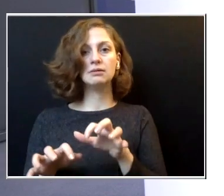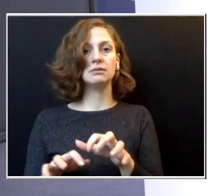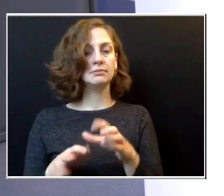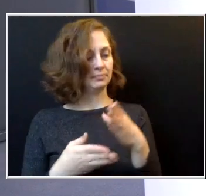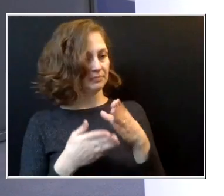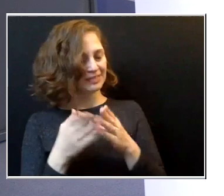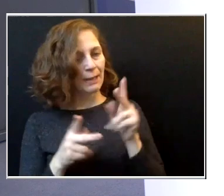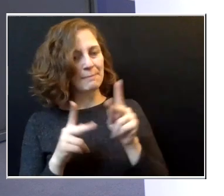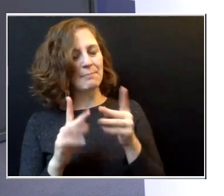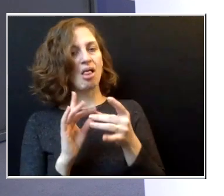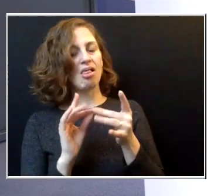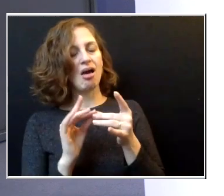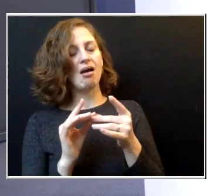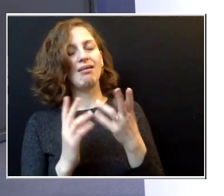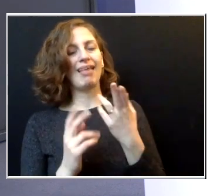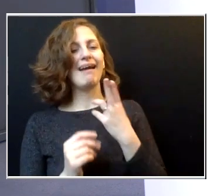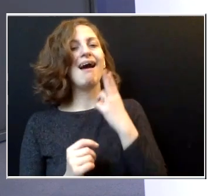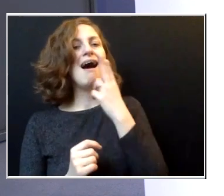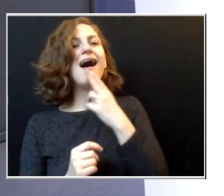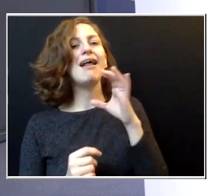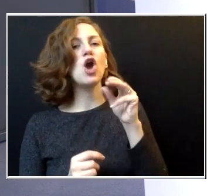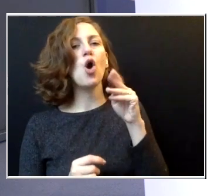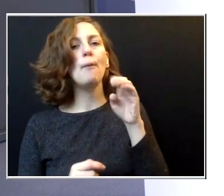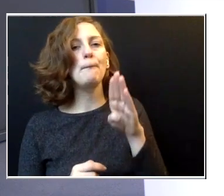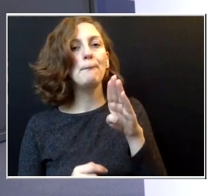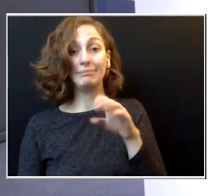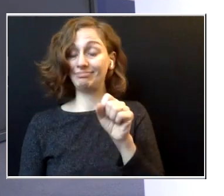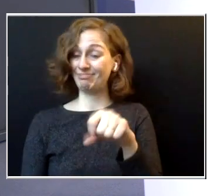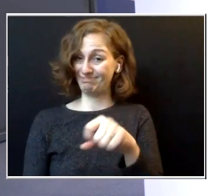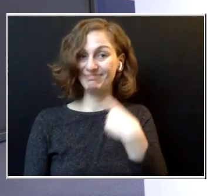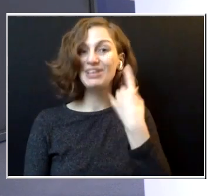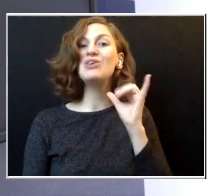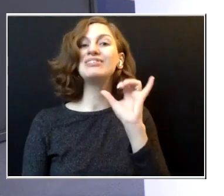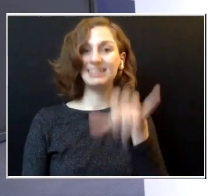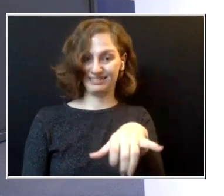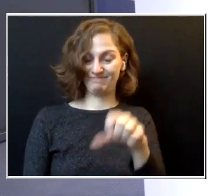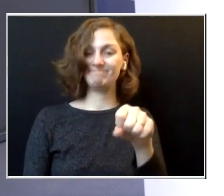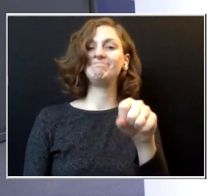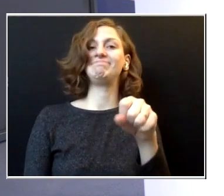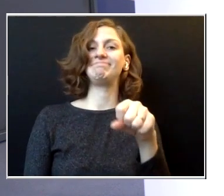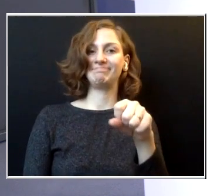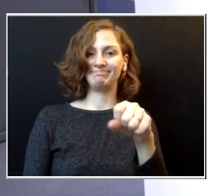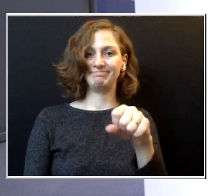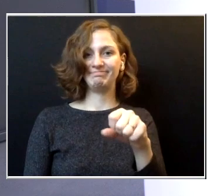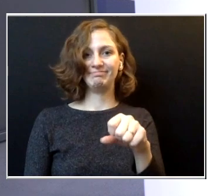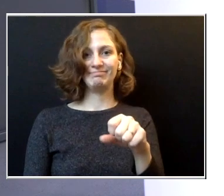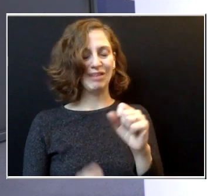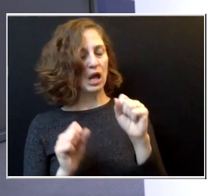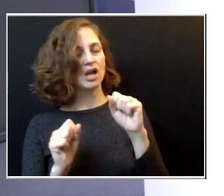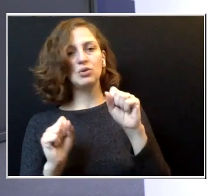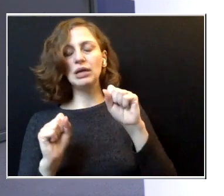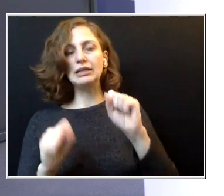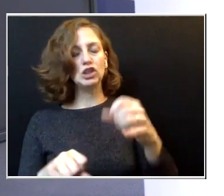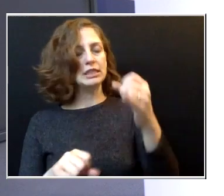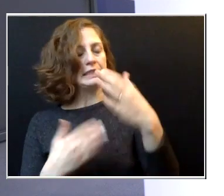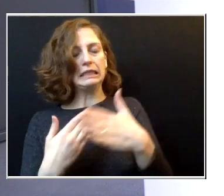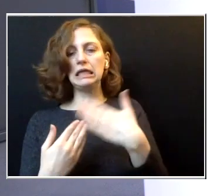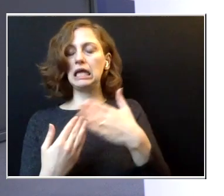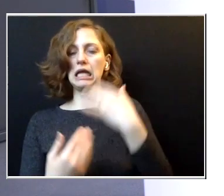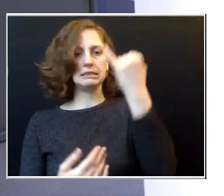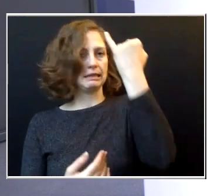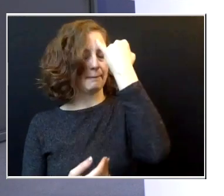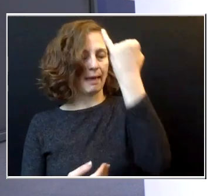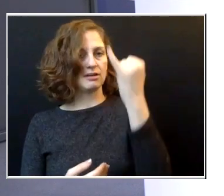honeycombing, right? Yeah, and, looks like a beehive. Yeah, and you can imagine how much stiffer that is. Because part of the problem is people just get